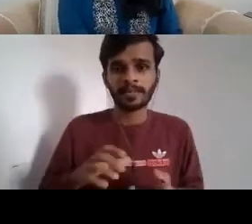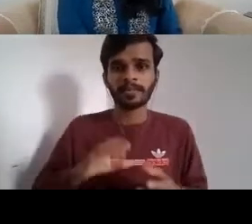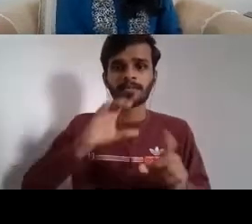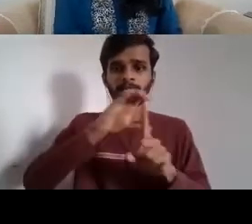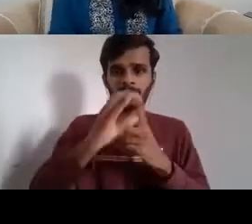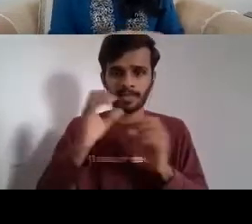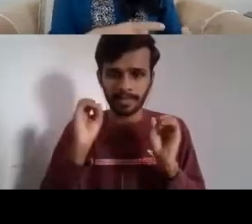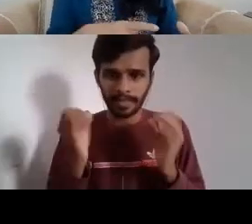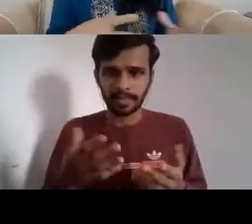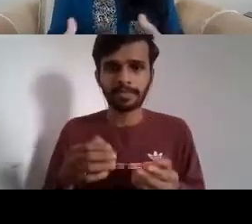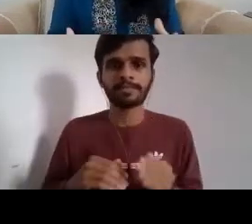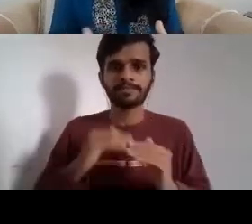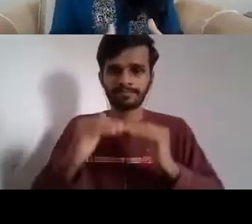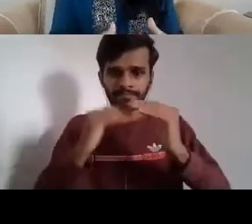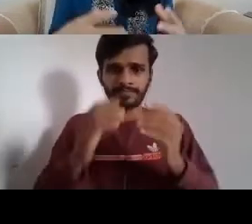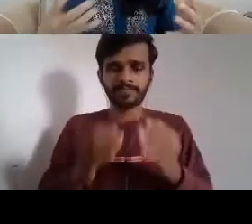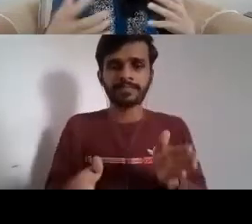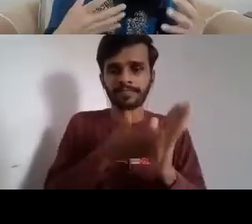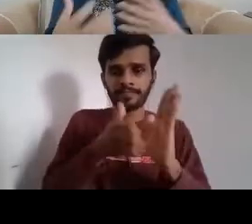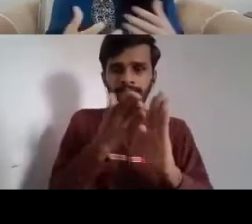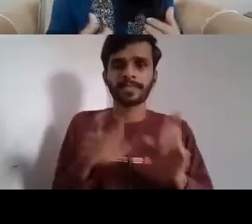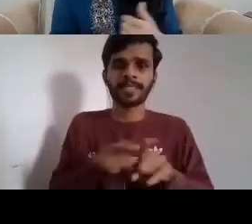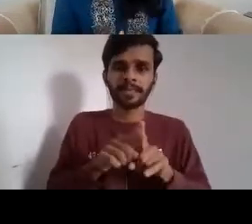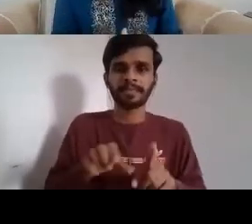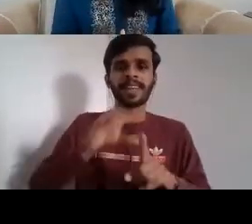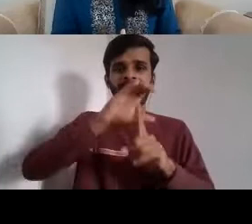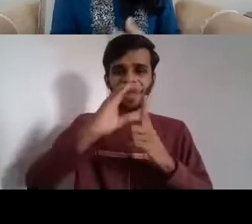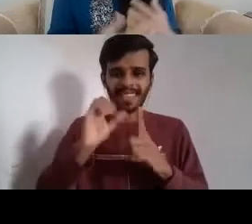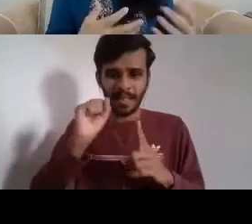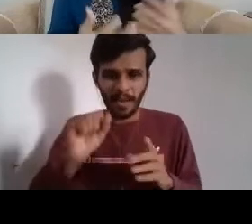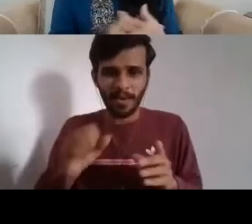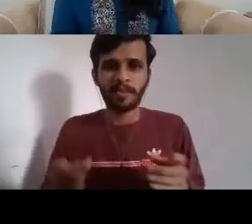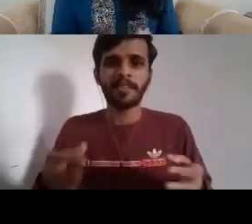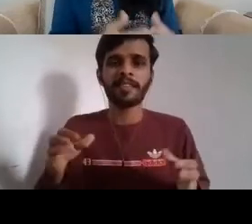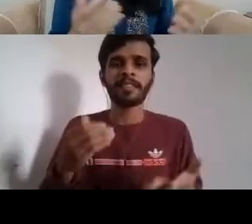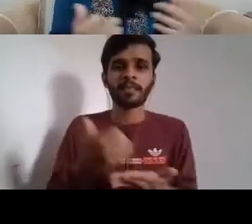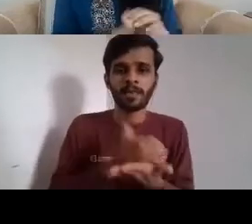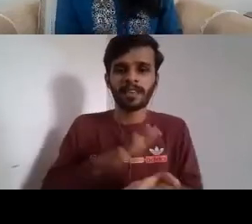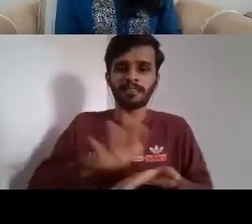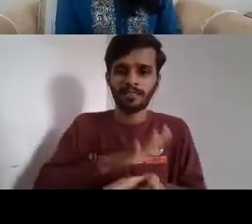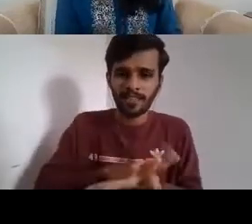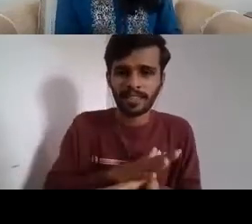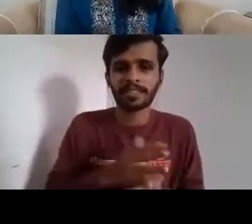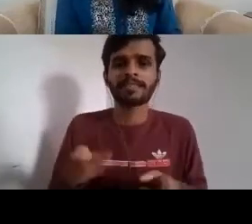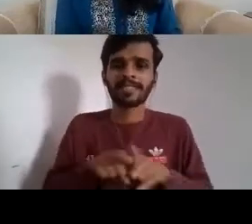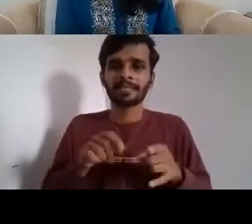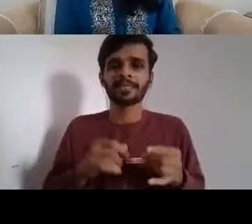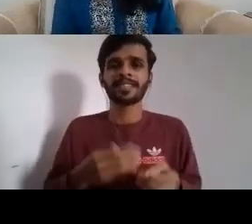countries through its cultural festivals, student exchange programs, film exchange, and various other